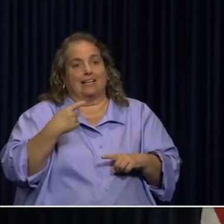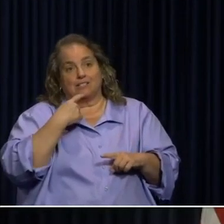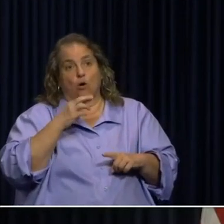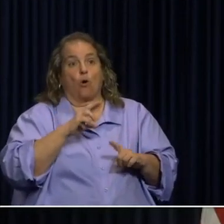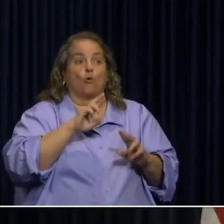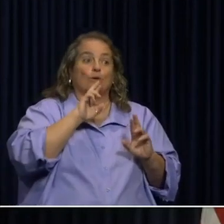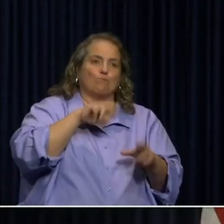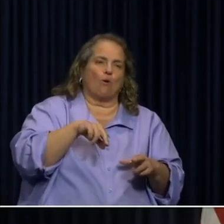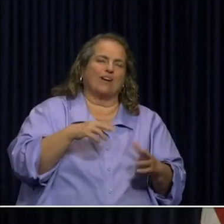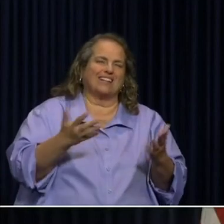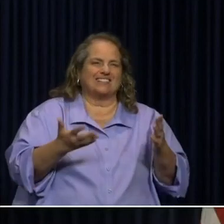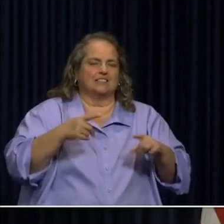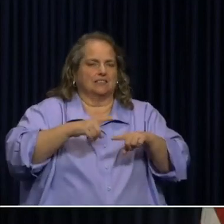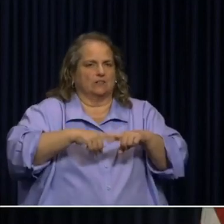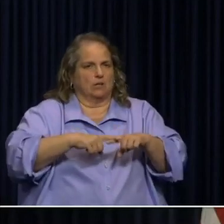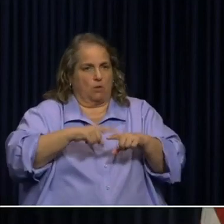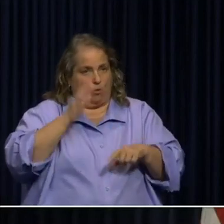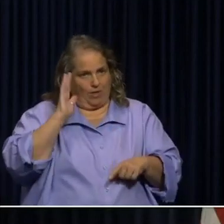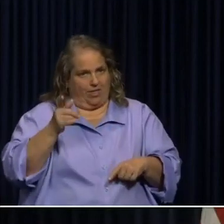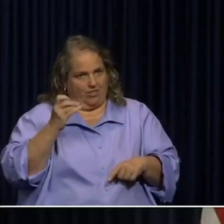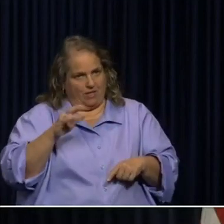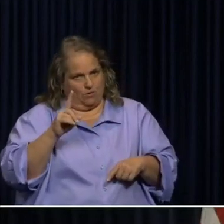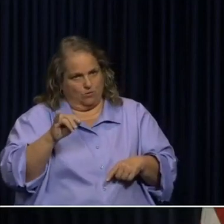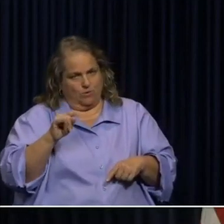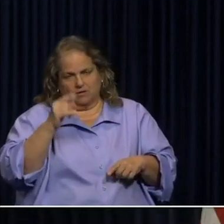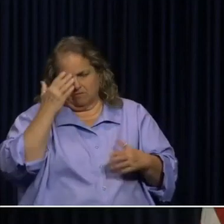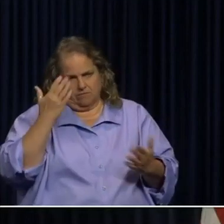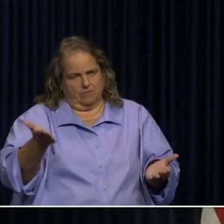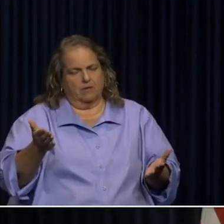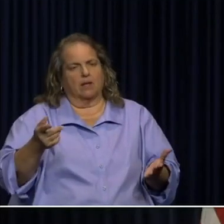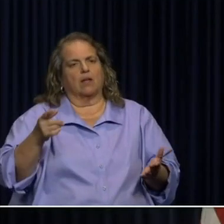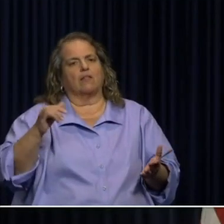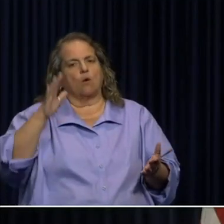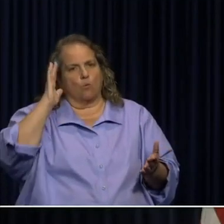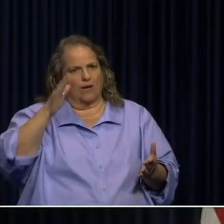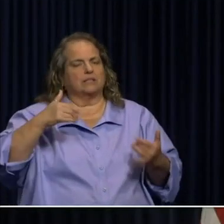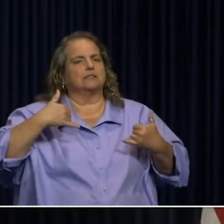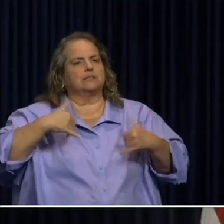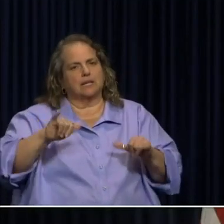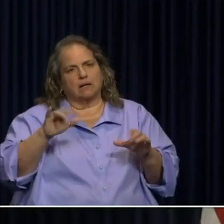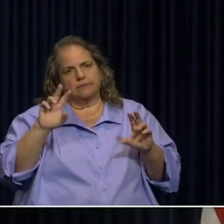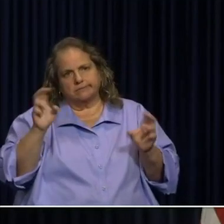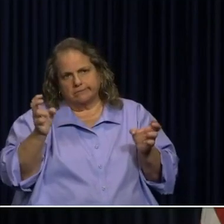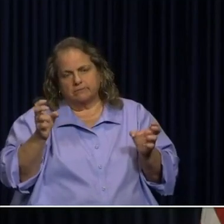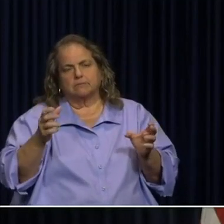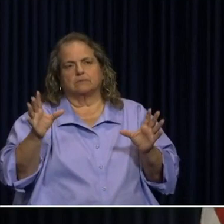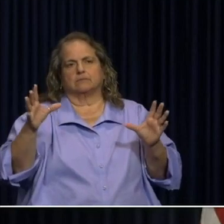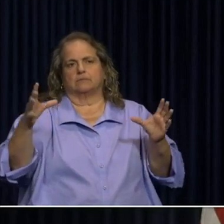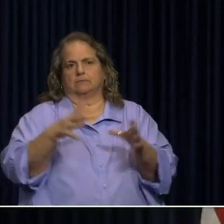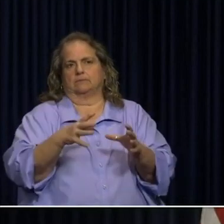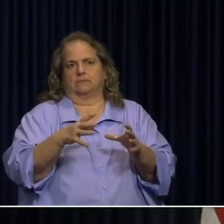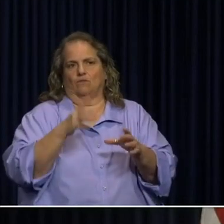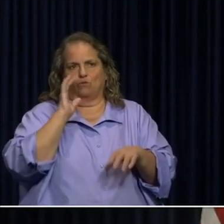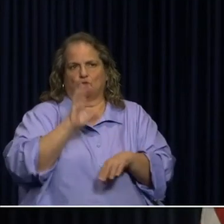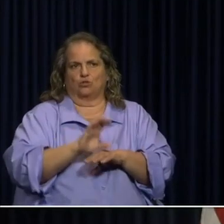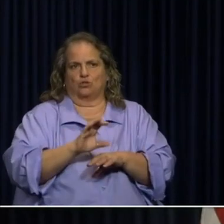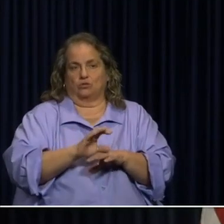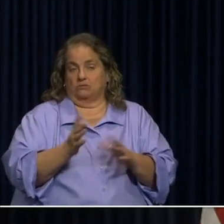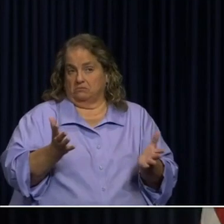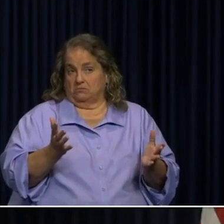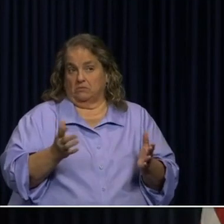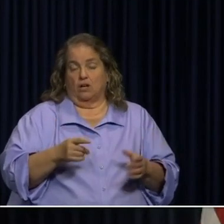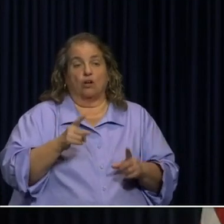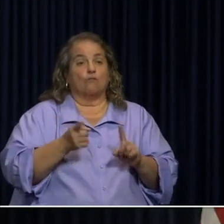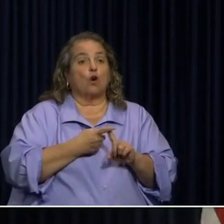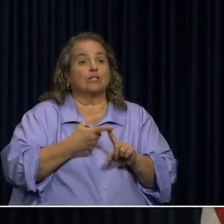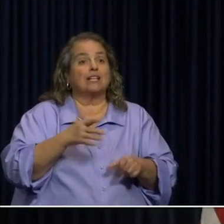with the reliability that comes with it, that still might be holding mass gathering. First, let me say, for a